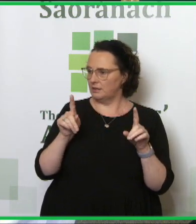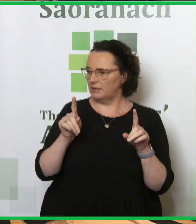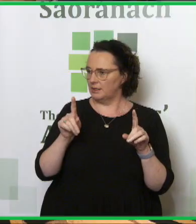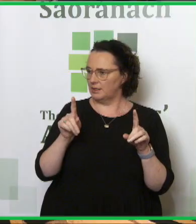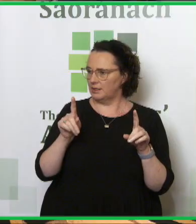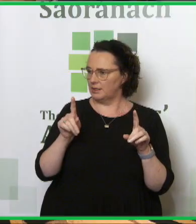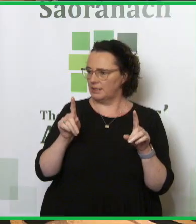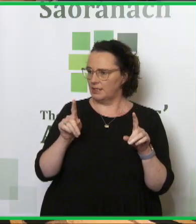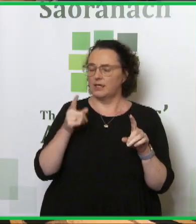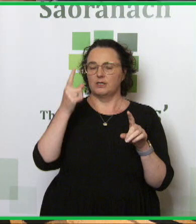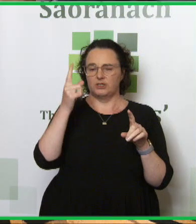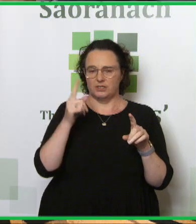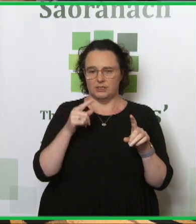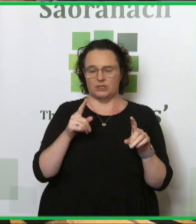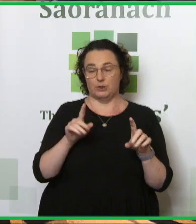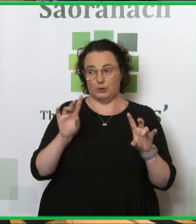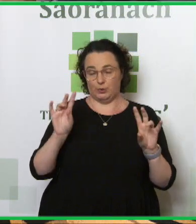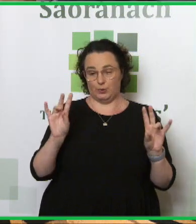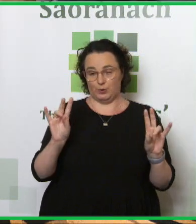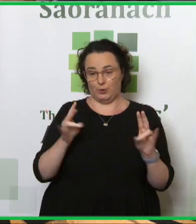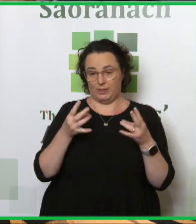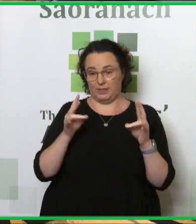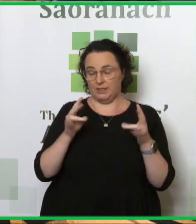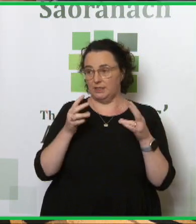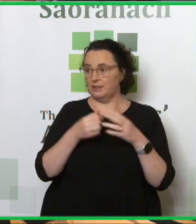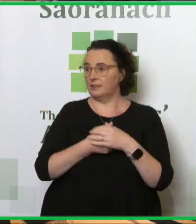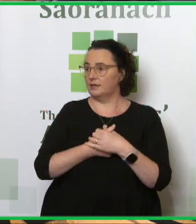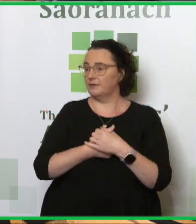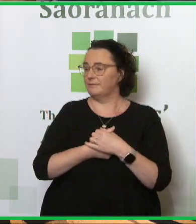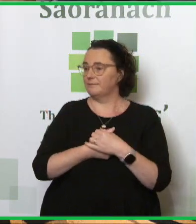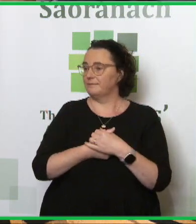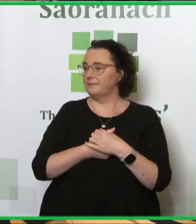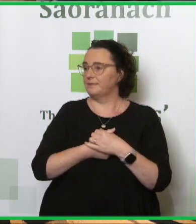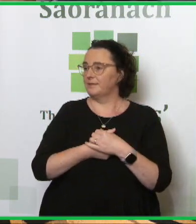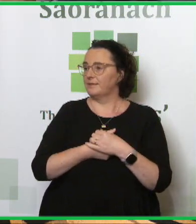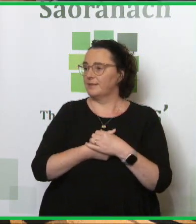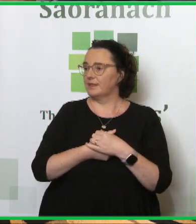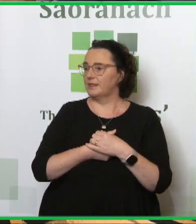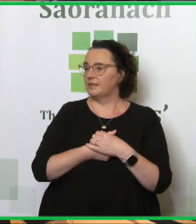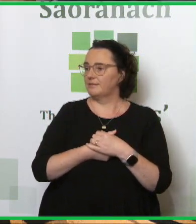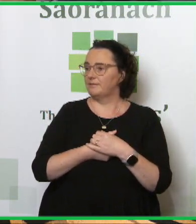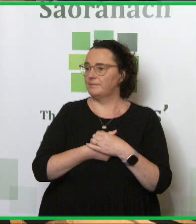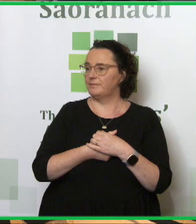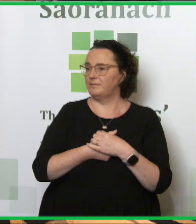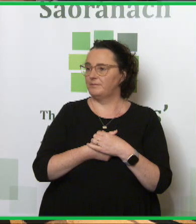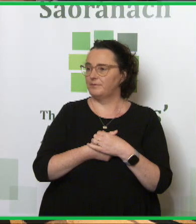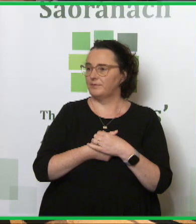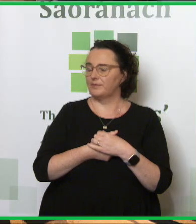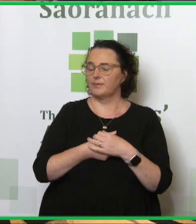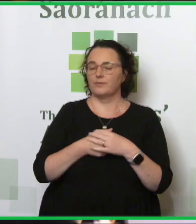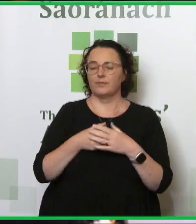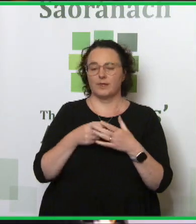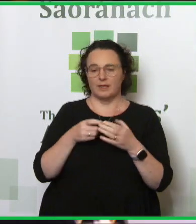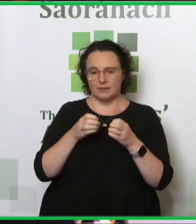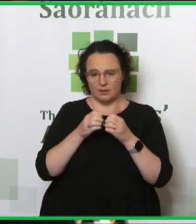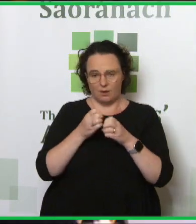Sorry, this is just a quick one from table 7. The mic got hijacked on the way. Yeah. It's okay. It's okay. On every